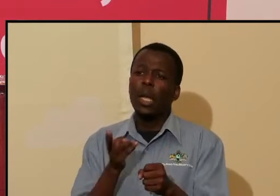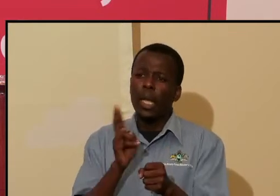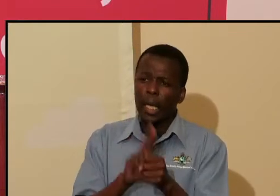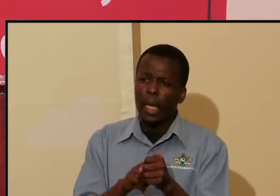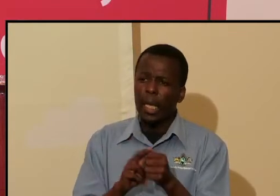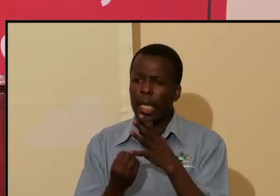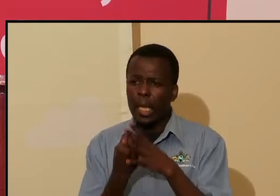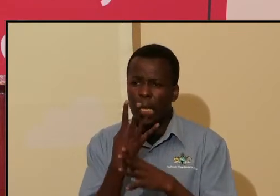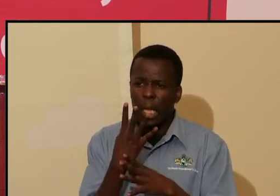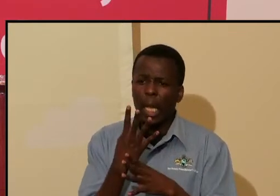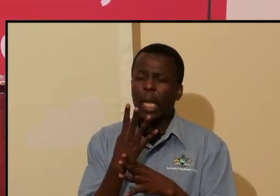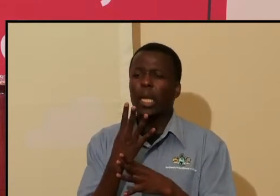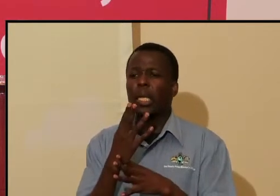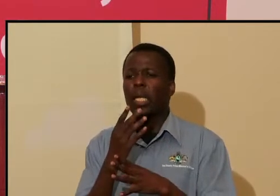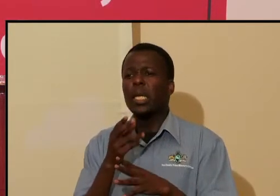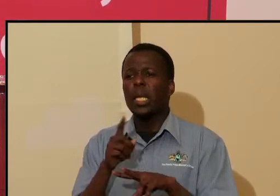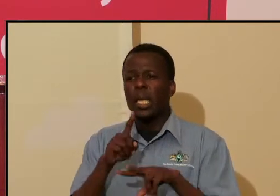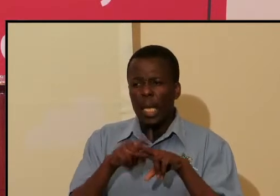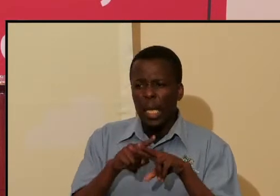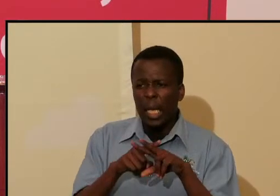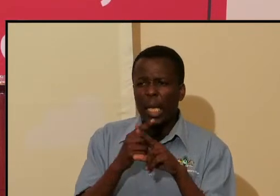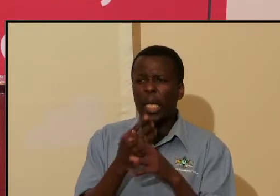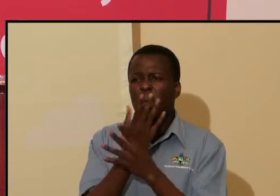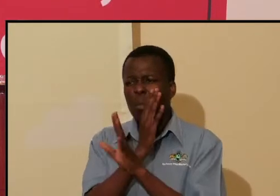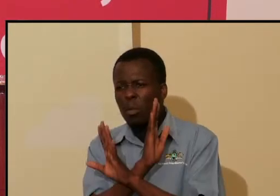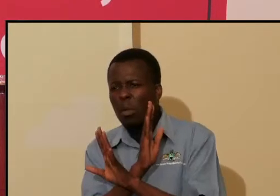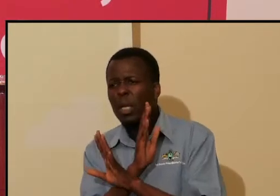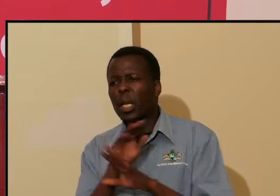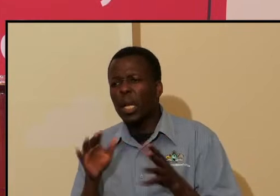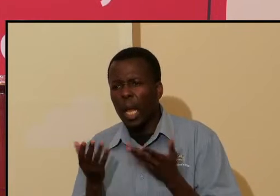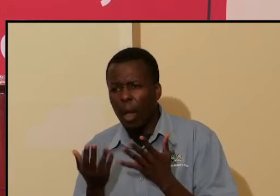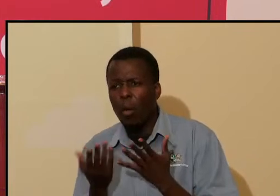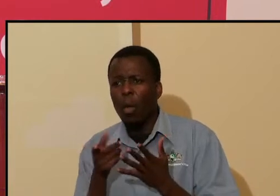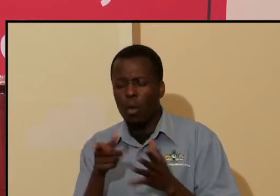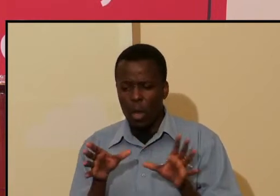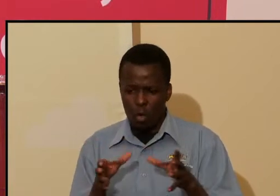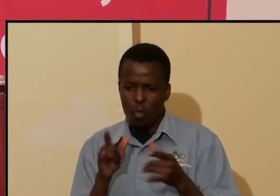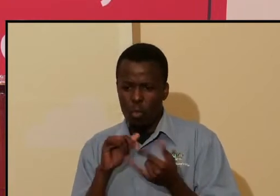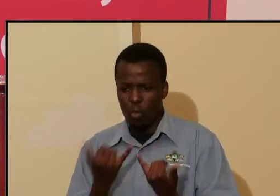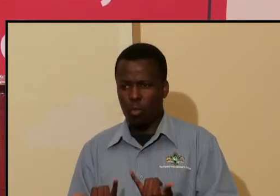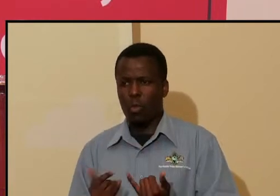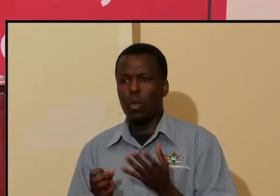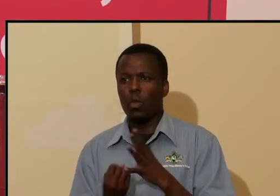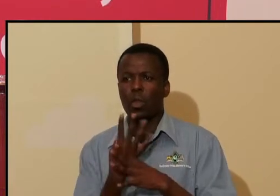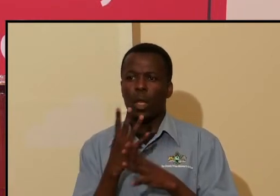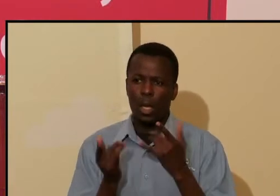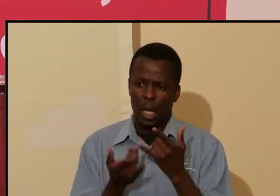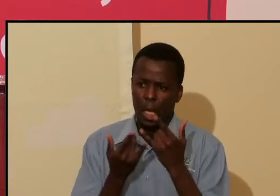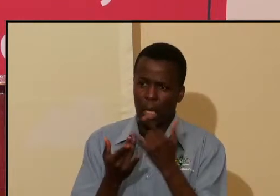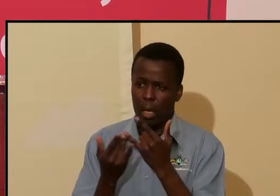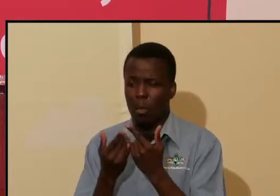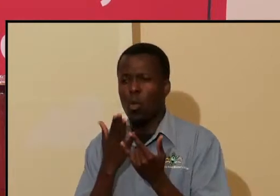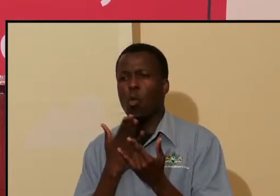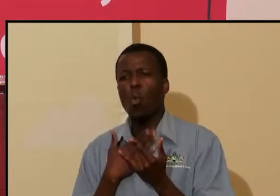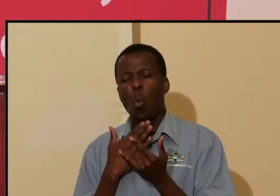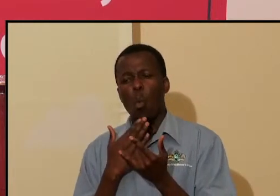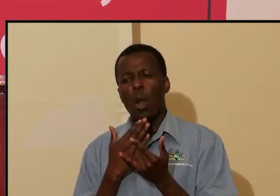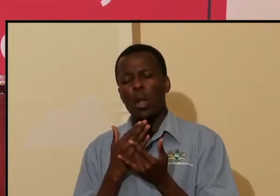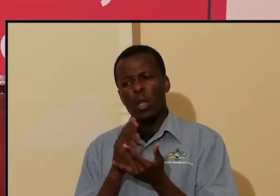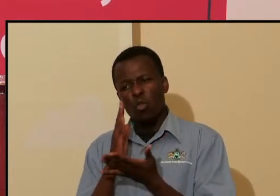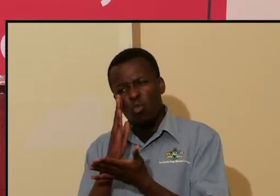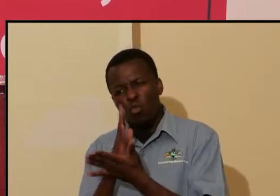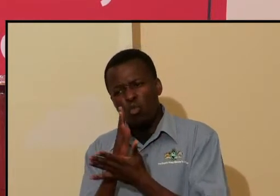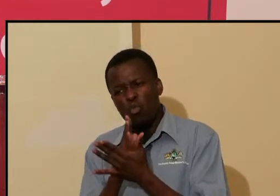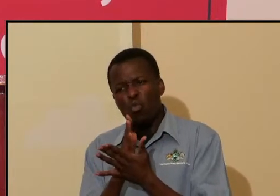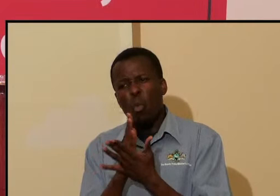the issue of key populations, the issue of PLHIV, so we are trying to just, close that kind of gap,